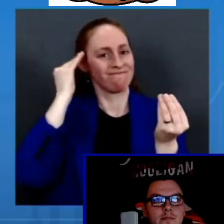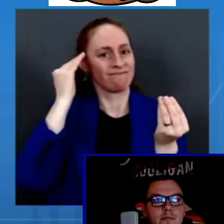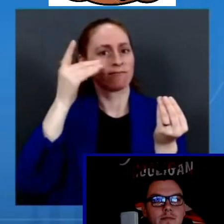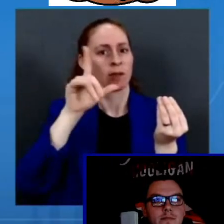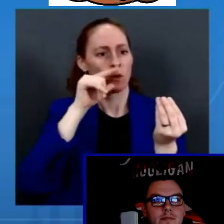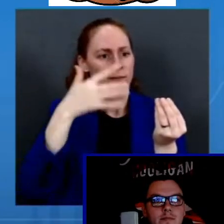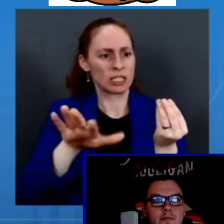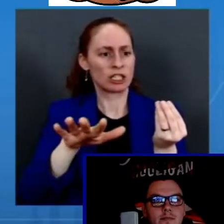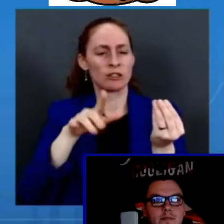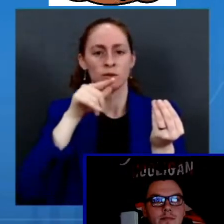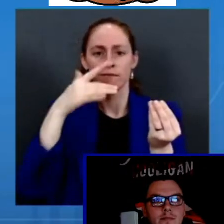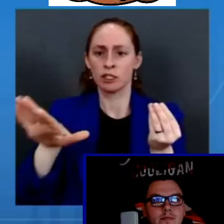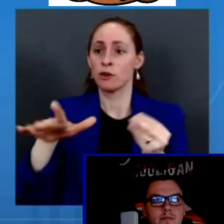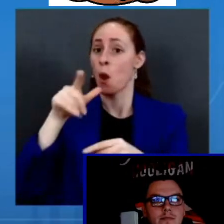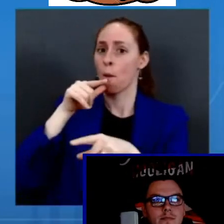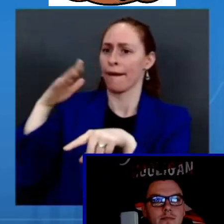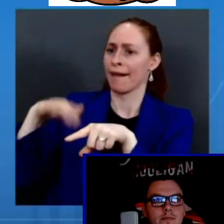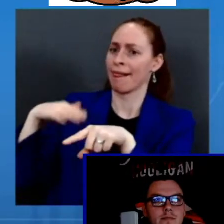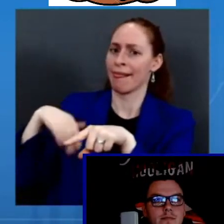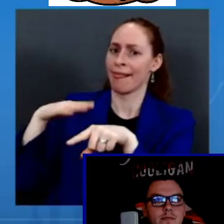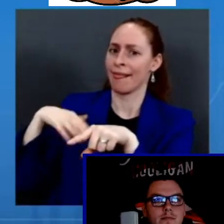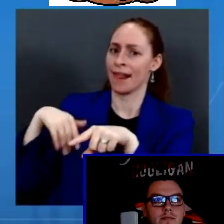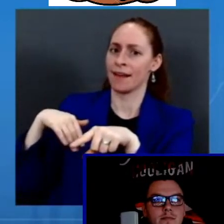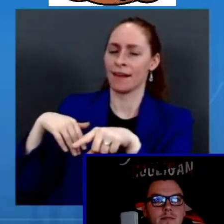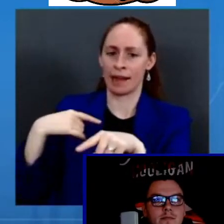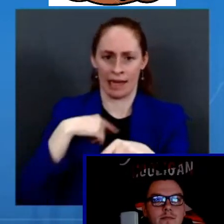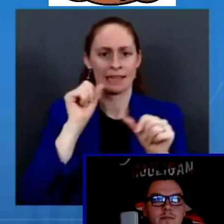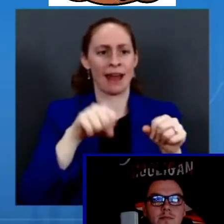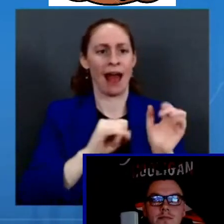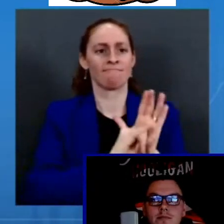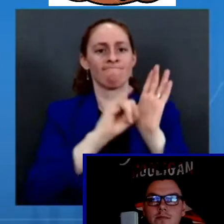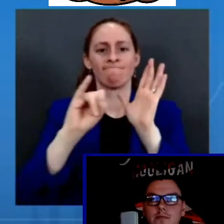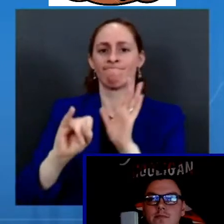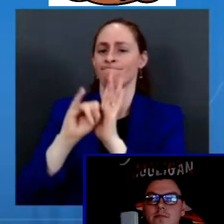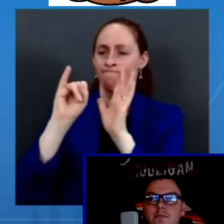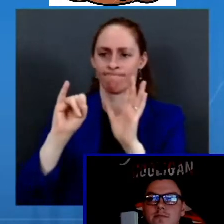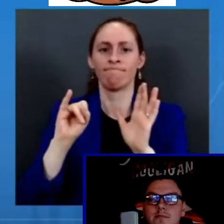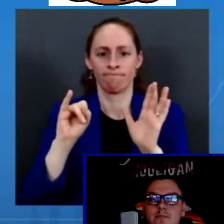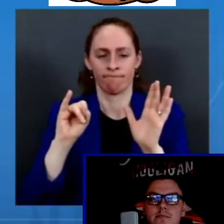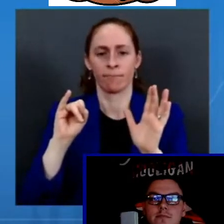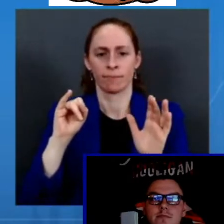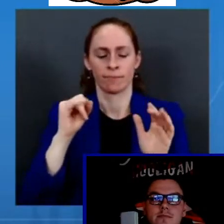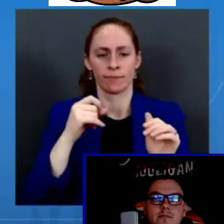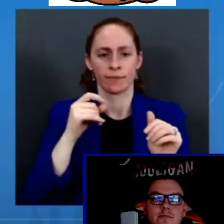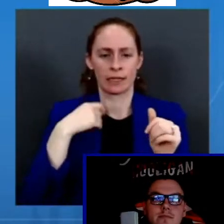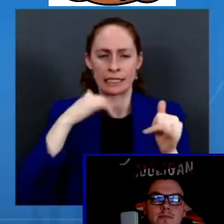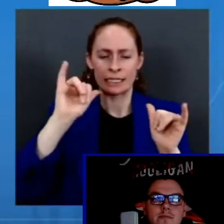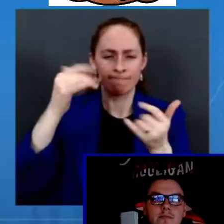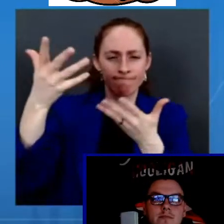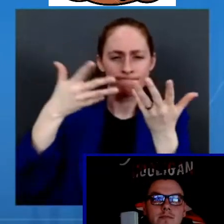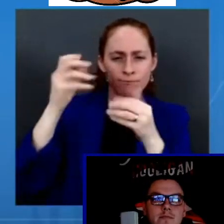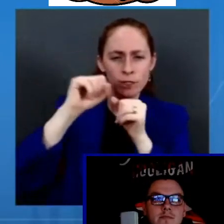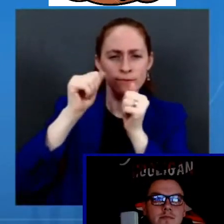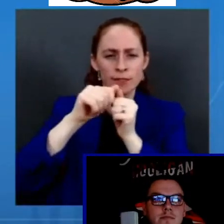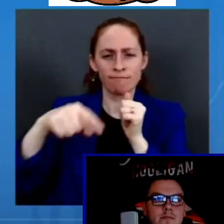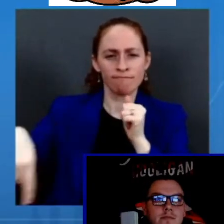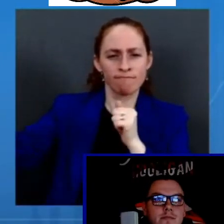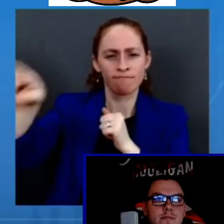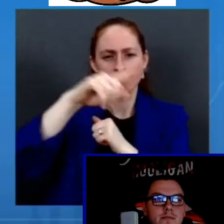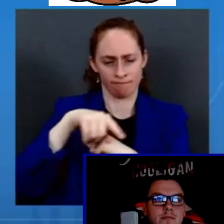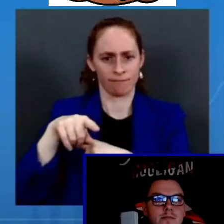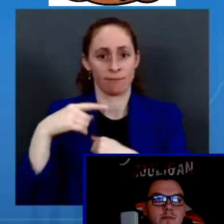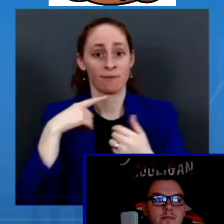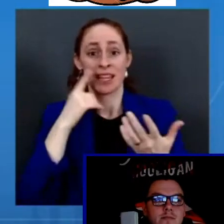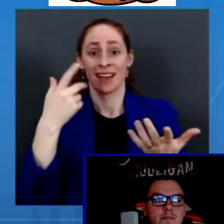and governments and healthcare providers in order to do so. And we'd ask the American people to help us by improve our data by bringing in their